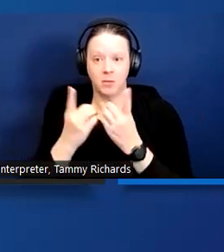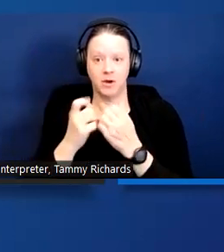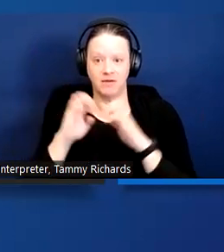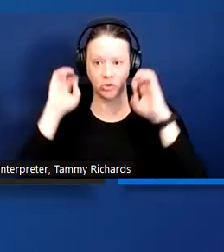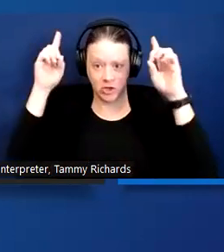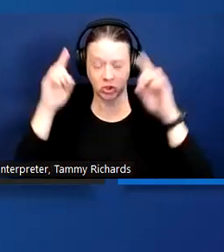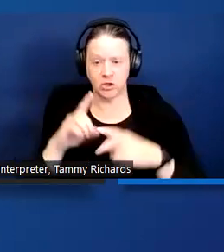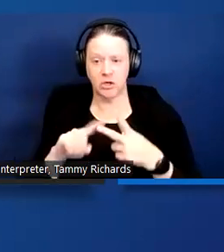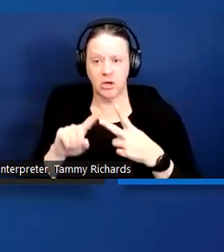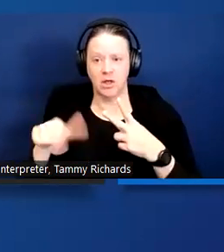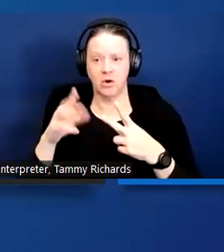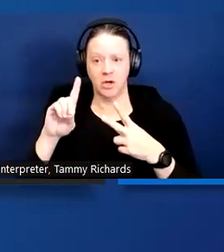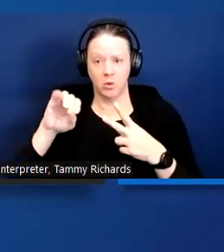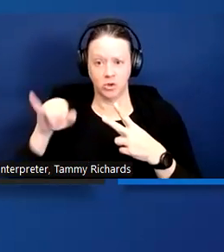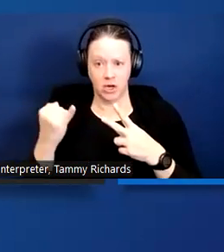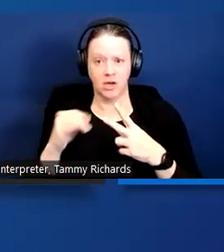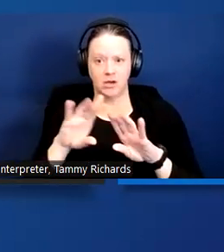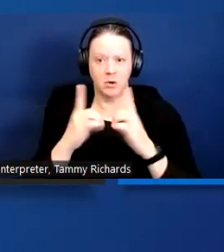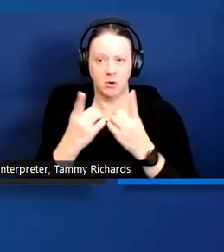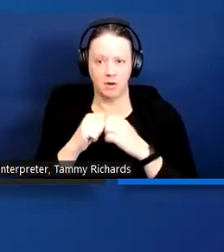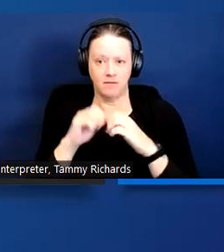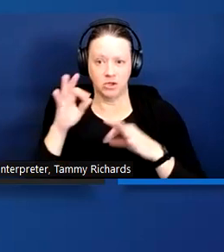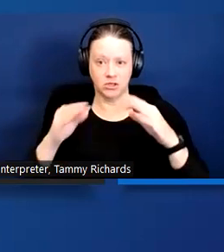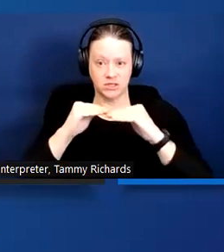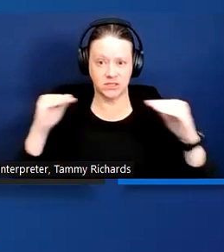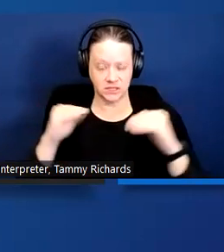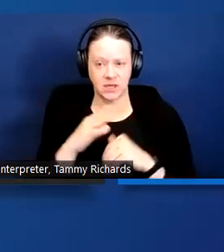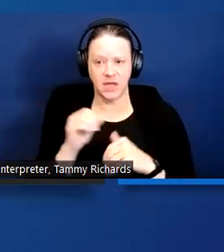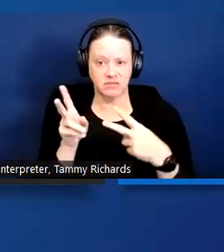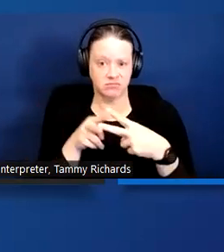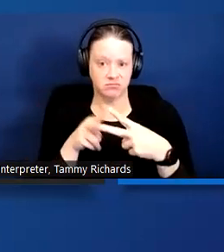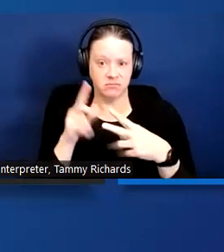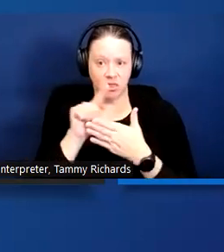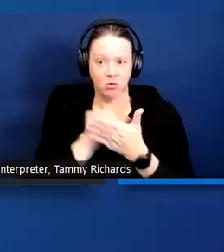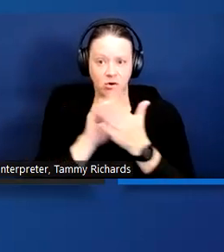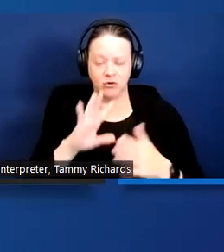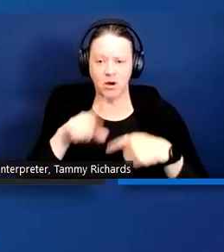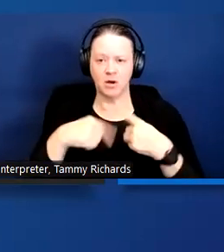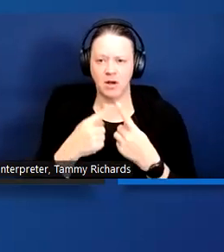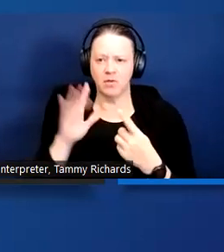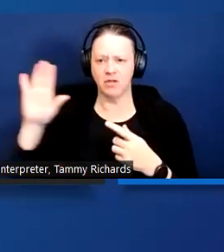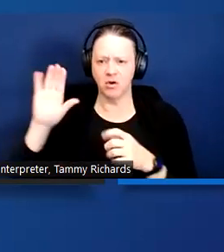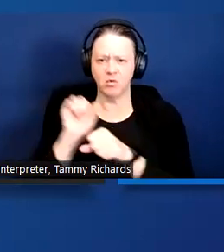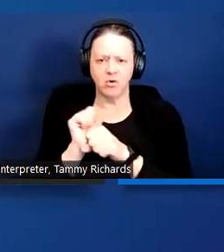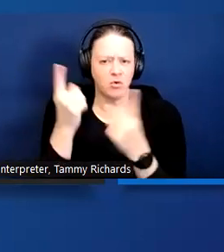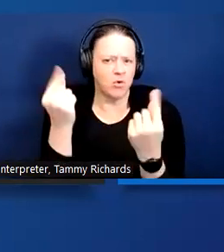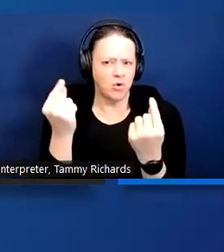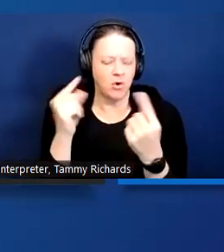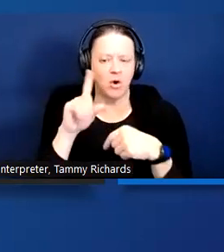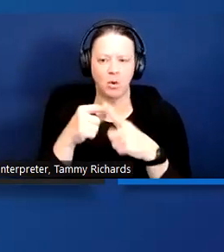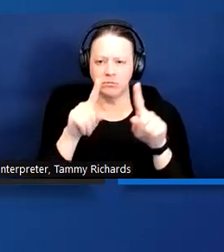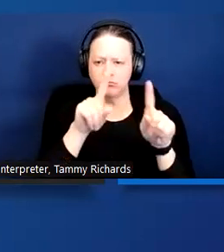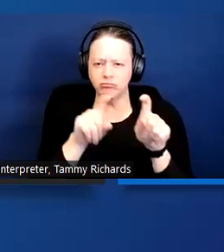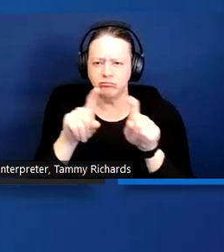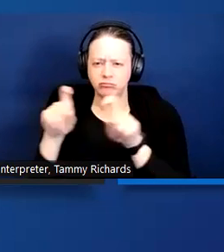Justice, and they talked about how some of the work they do, and how when they are testing, they're not